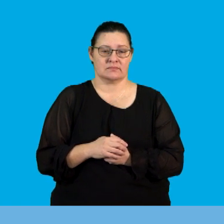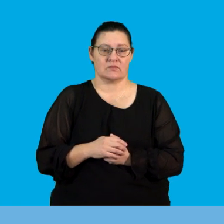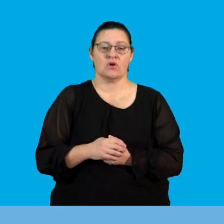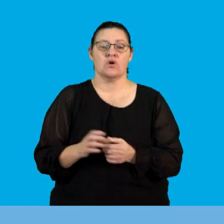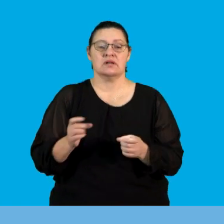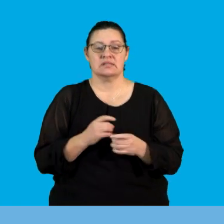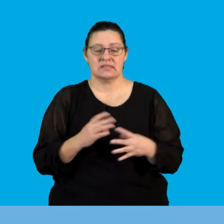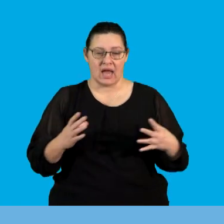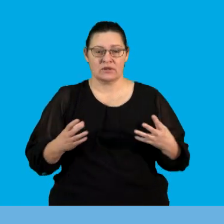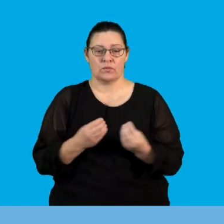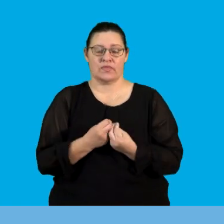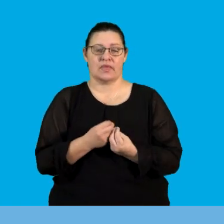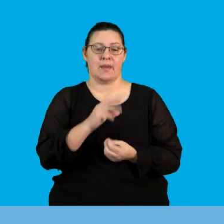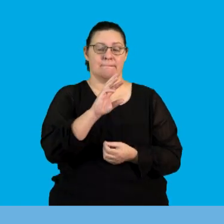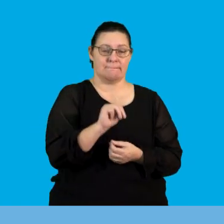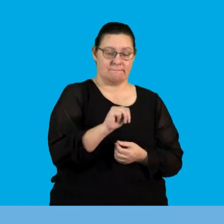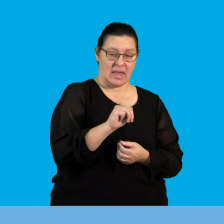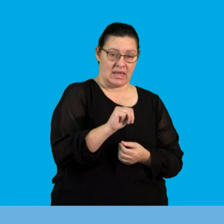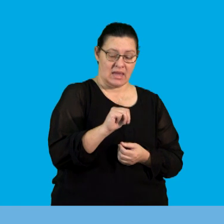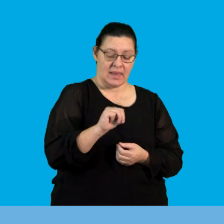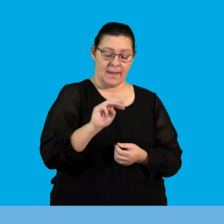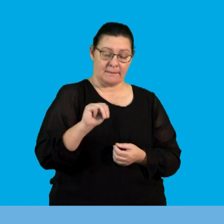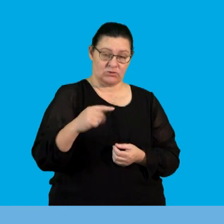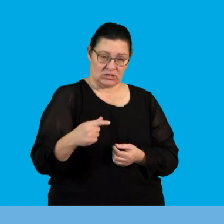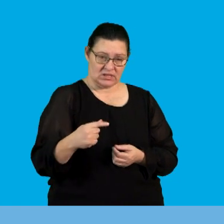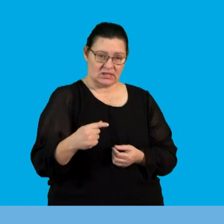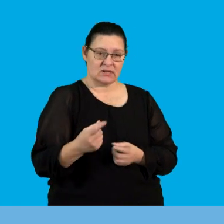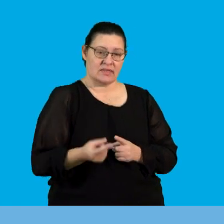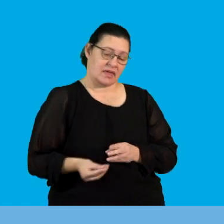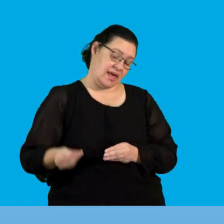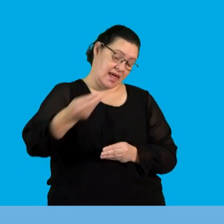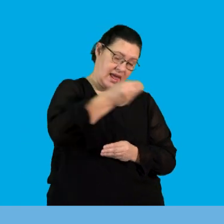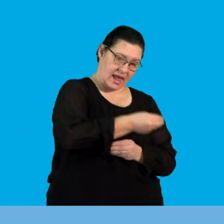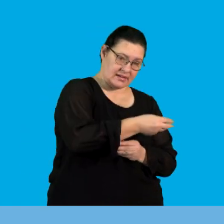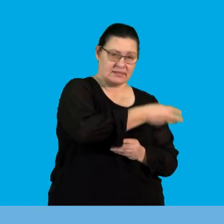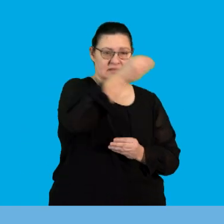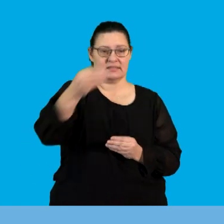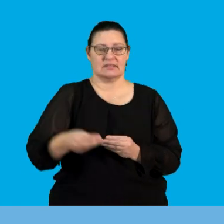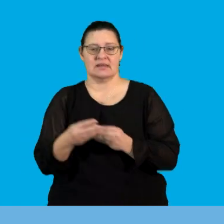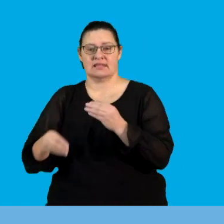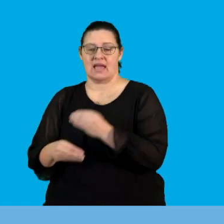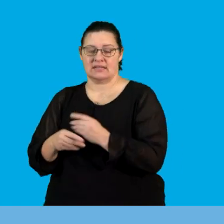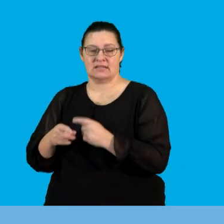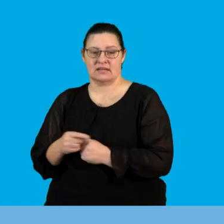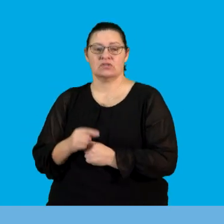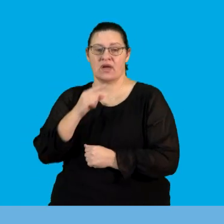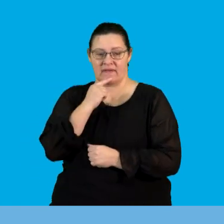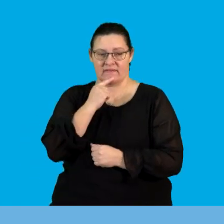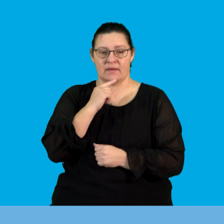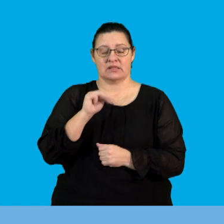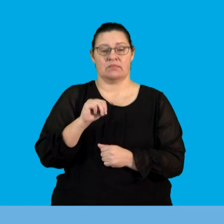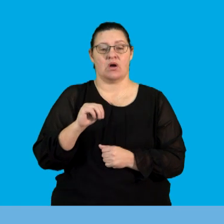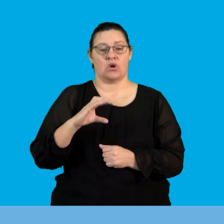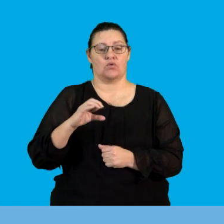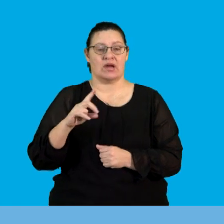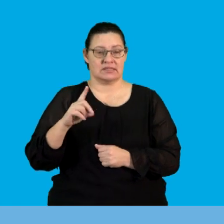chloride. So it starts with the magnesium and then to add our chloride at the end there to form